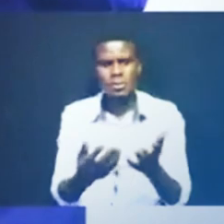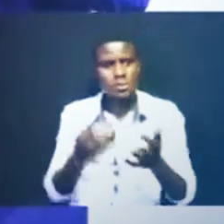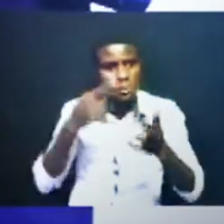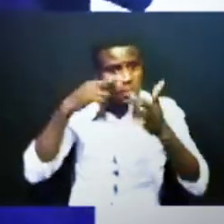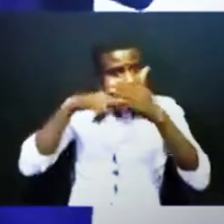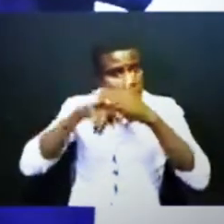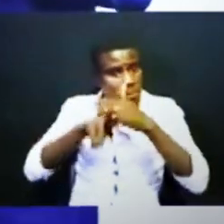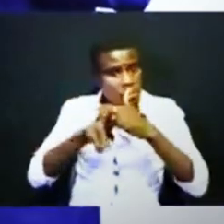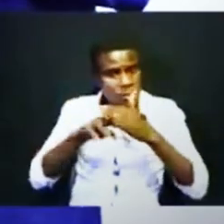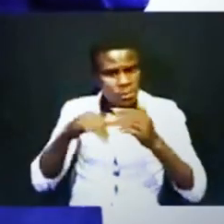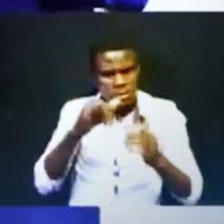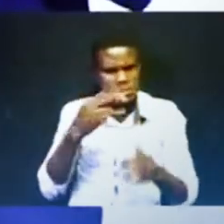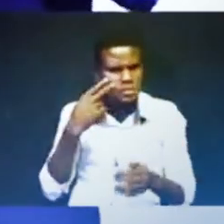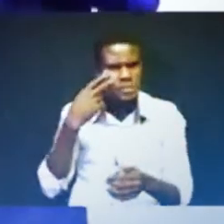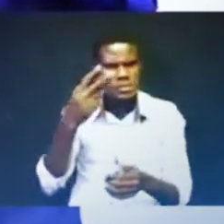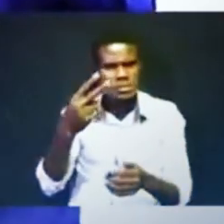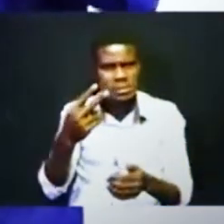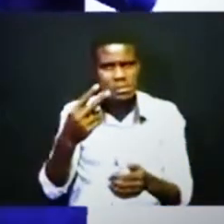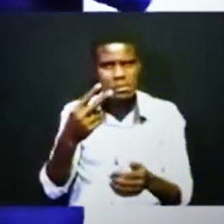Now,